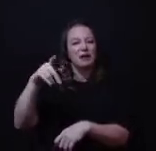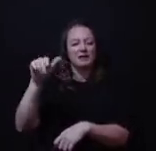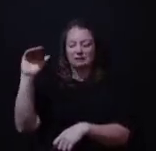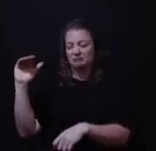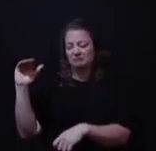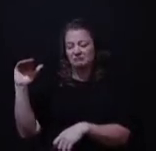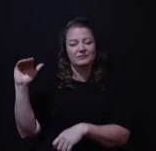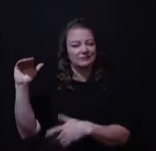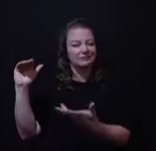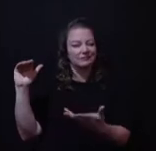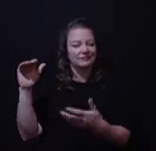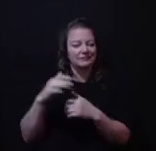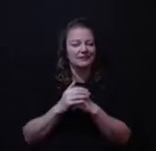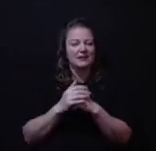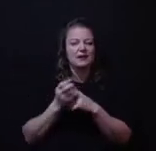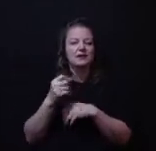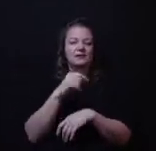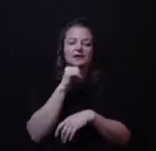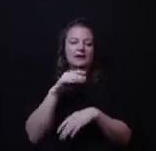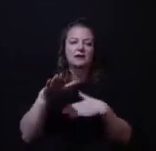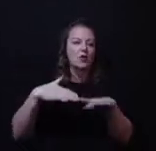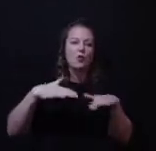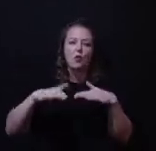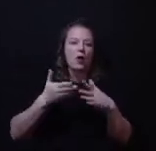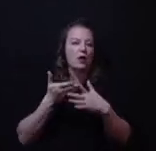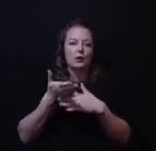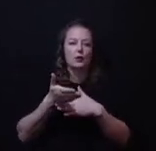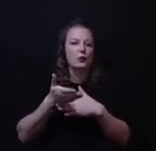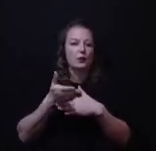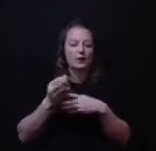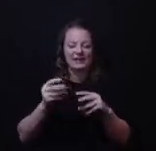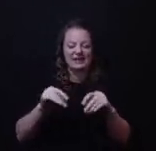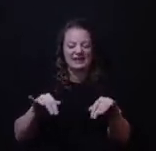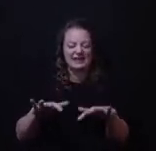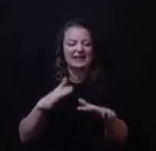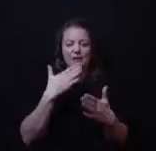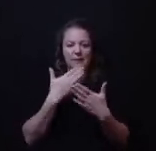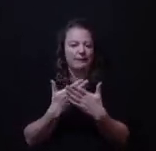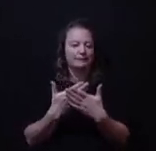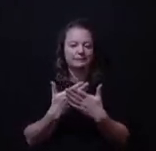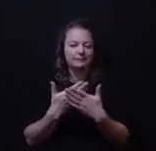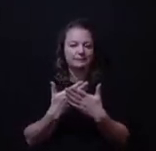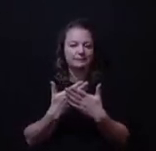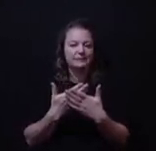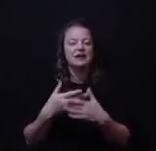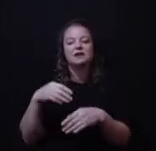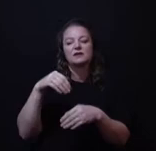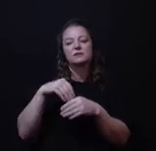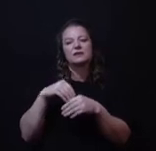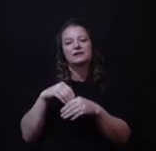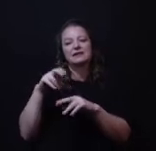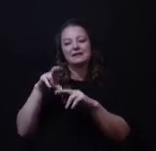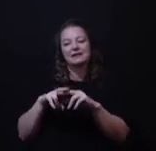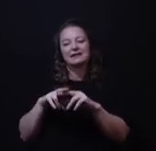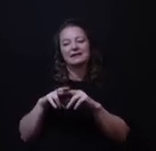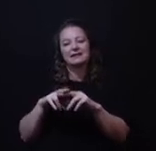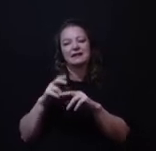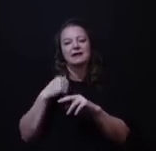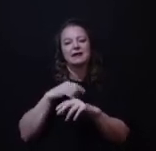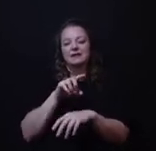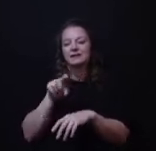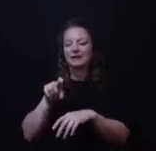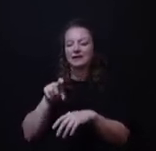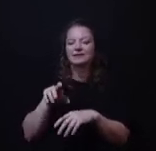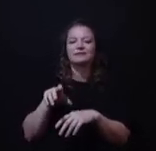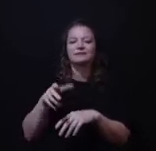tall. So he doesn't walk through the sand really well. He's in the passenger seat, so I turned him around, and I took his shoes